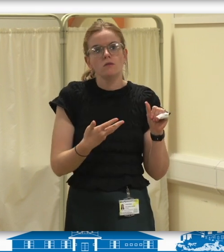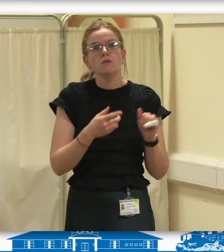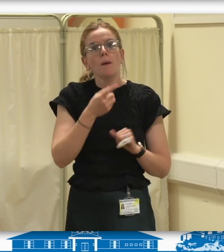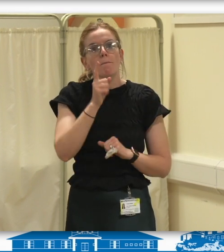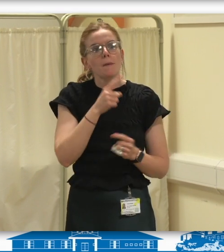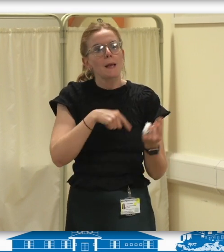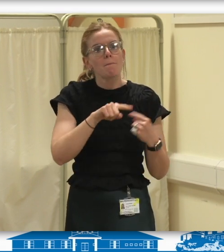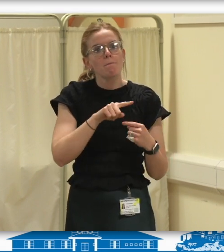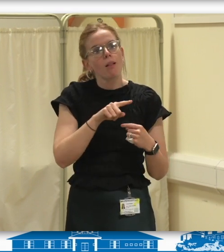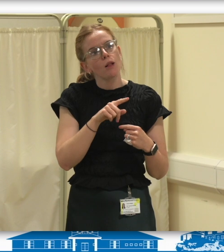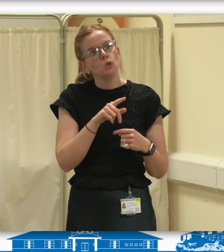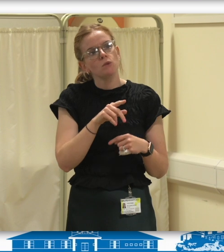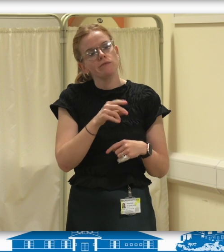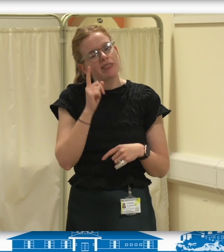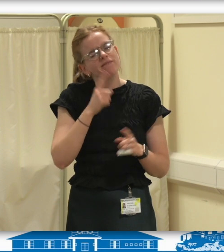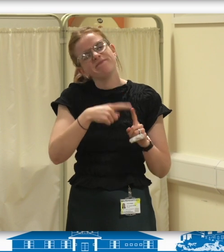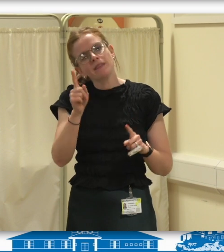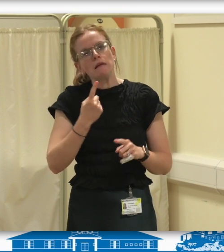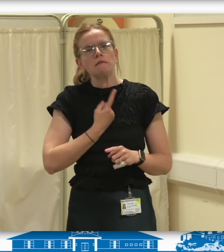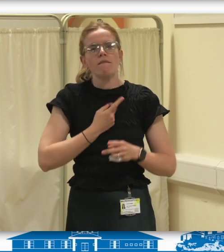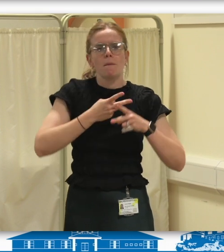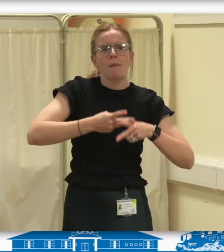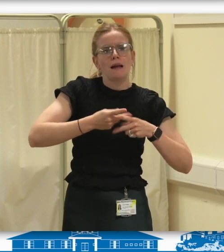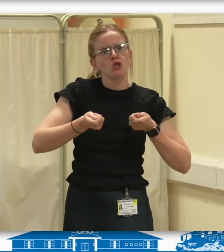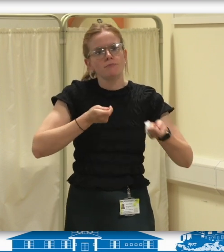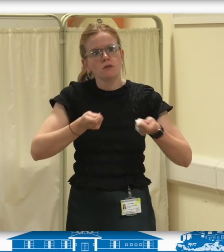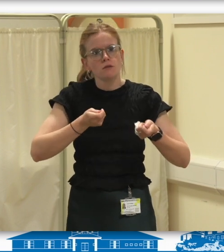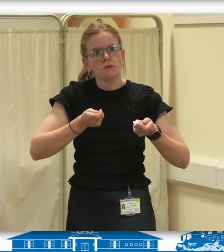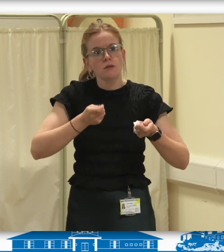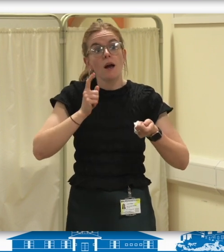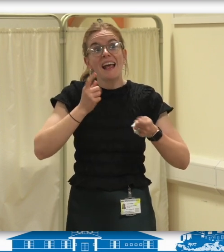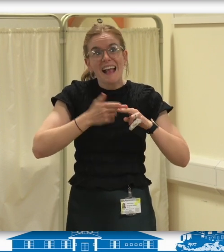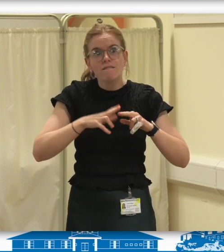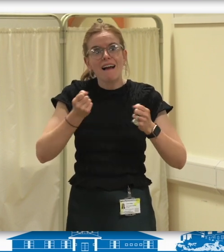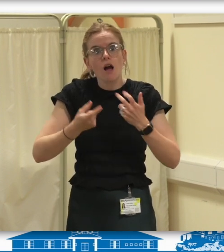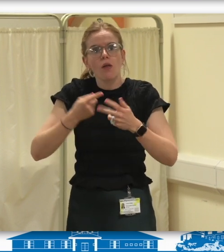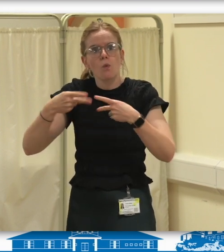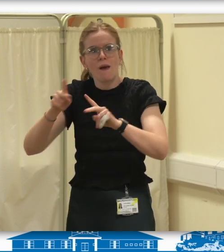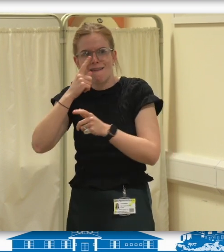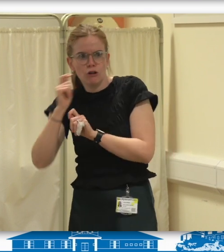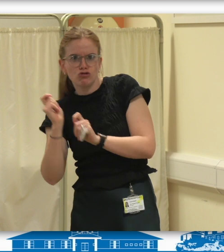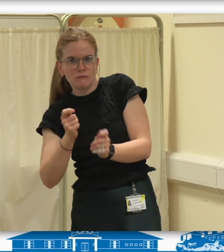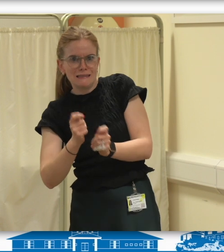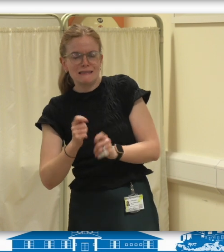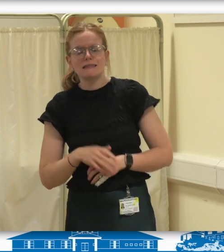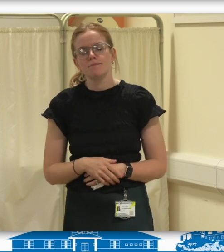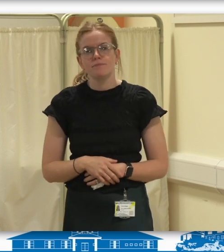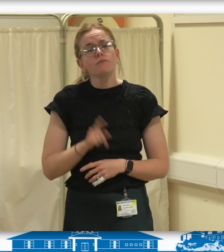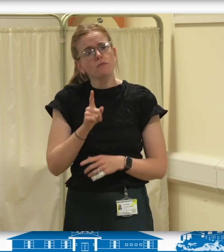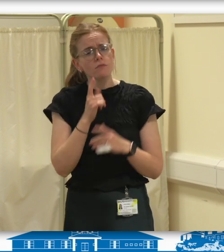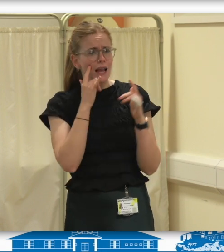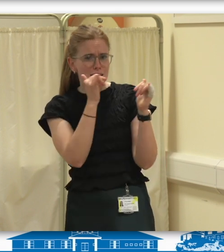direct people to self-management if there's something more treatable amiss. Generally, though, examinations are